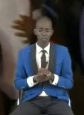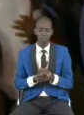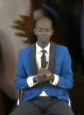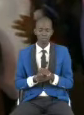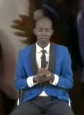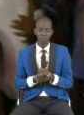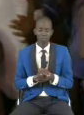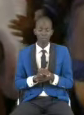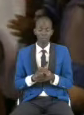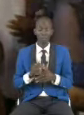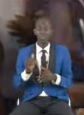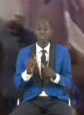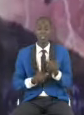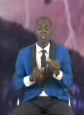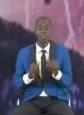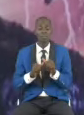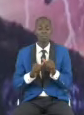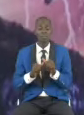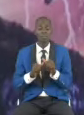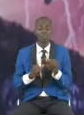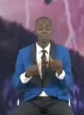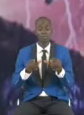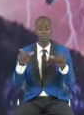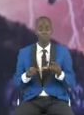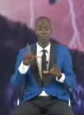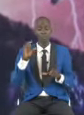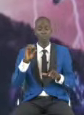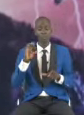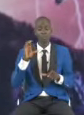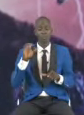Every location, every country,